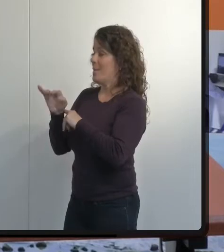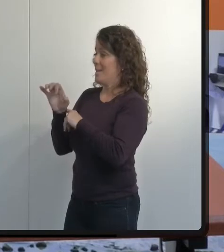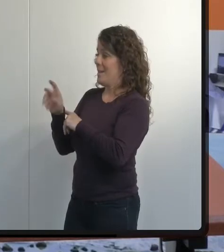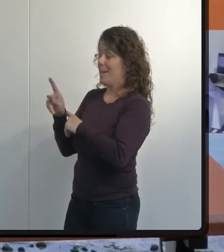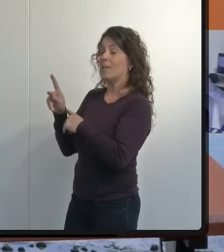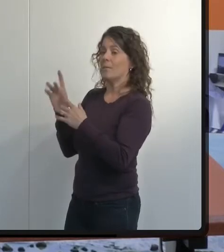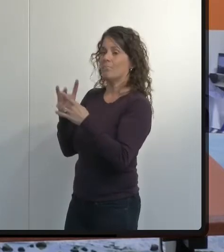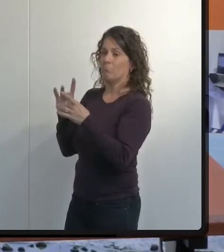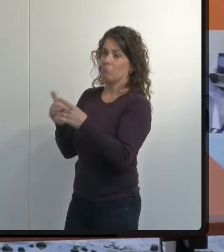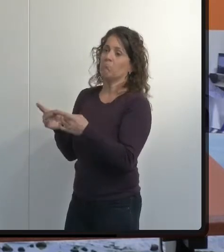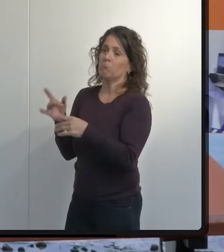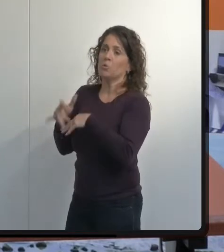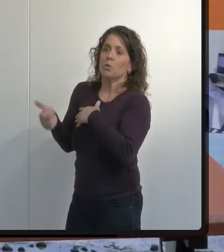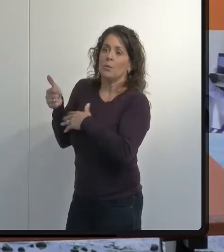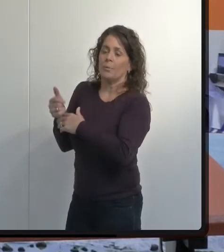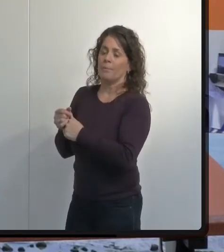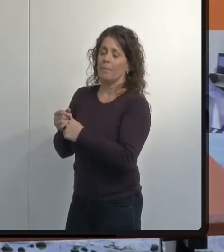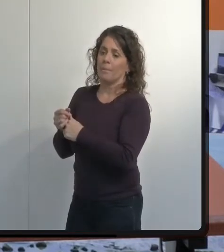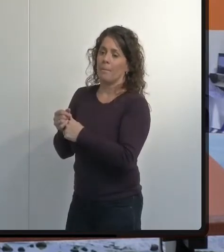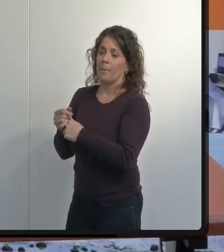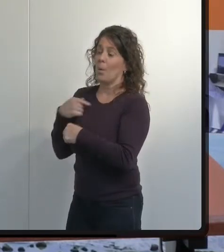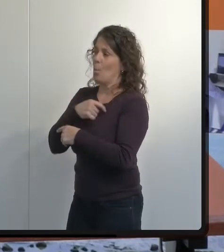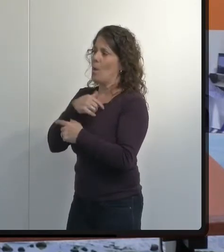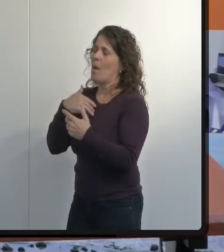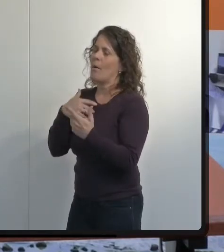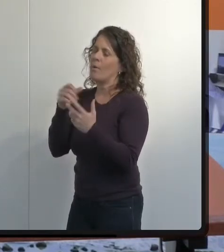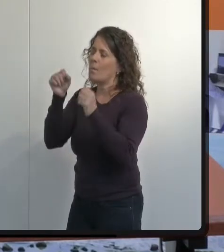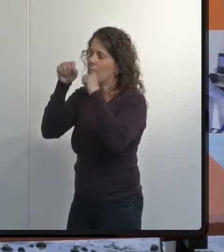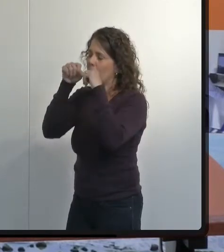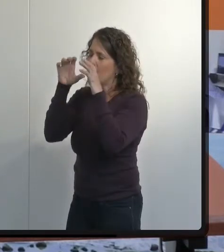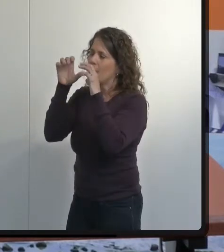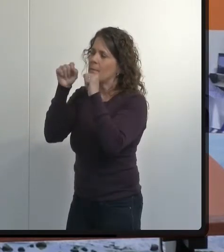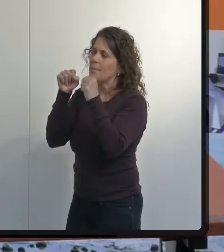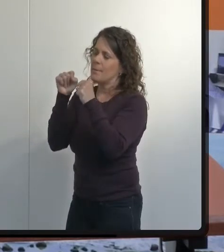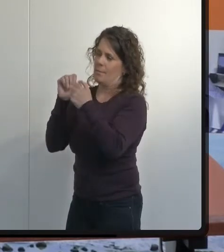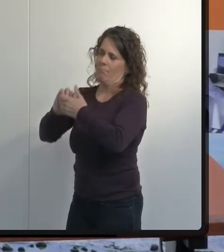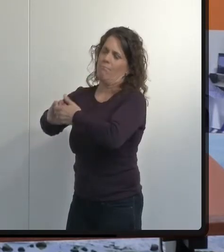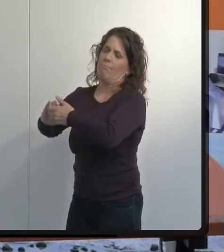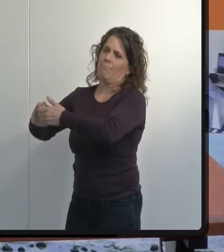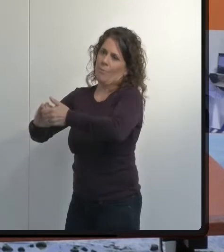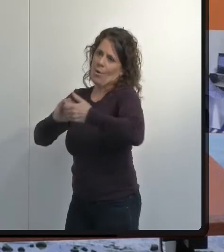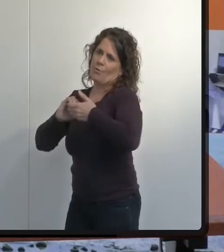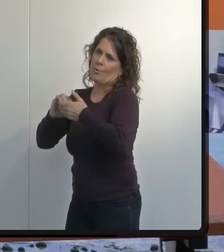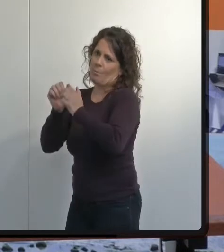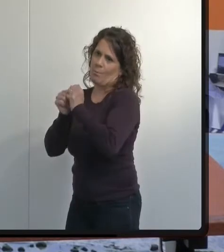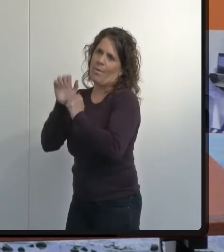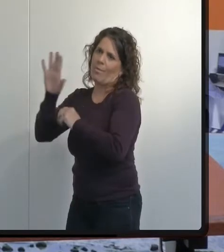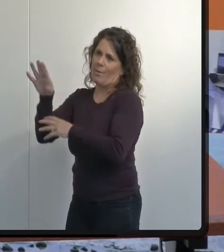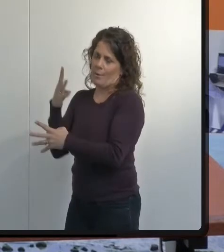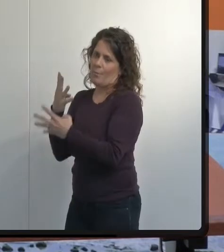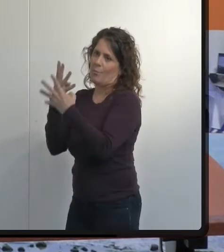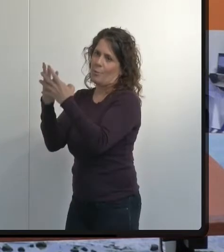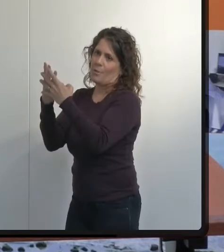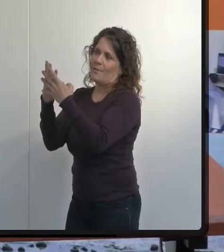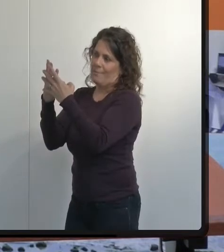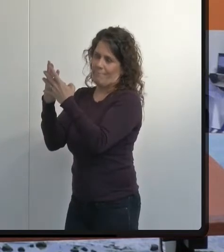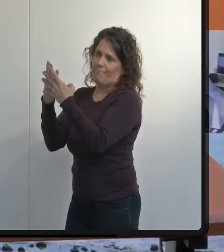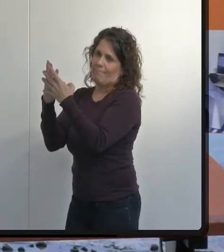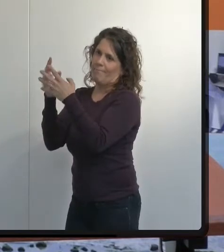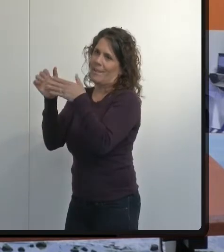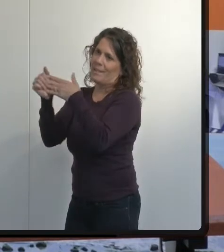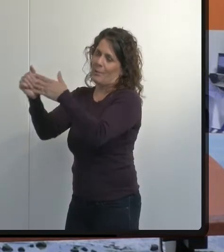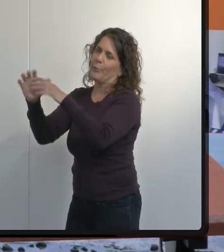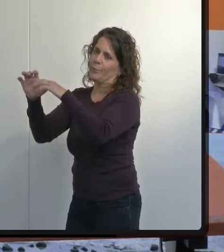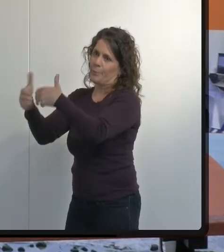to earlier, we have an astounding partnership with the prison leadership. That we are lockstep in